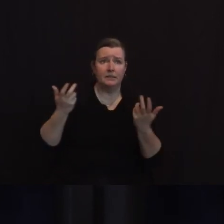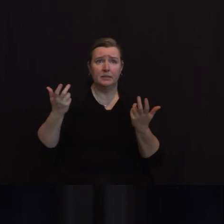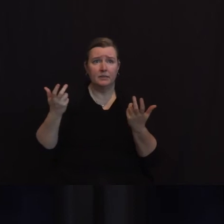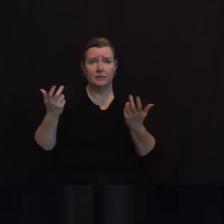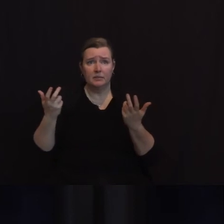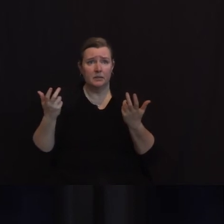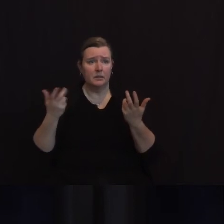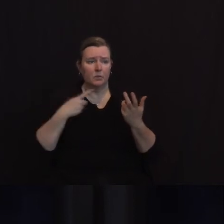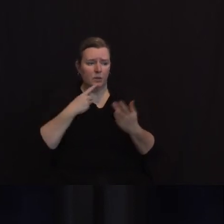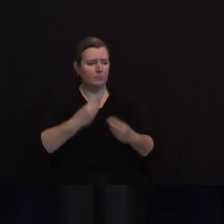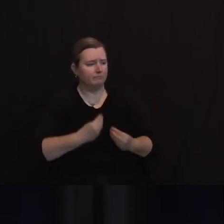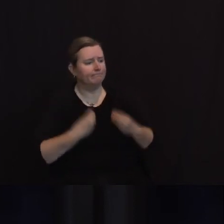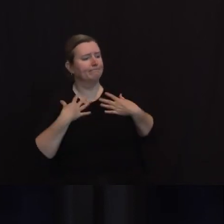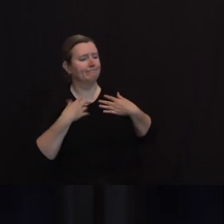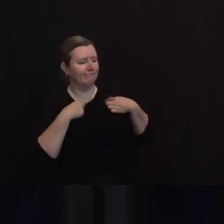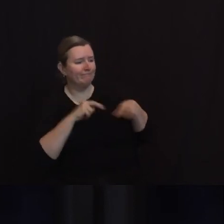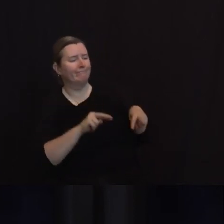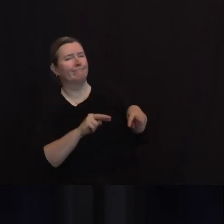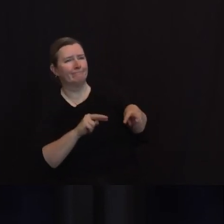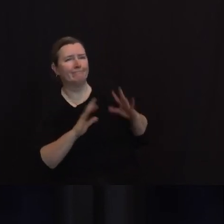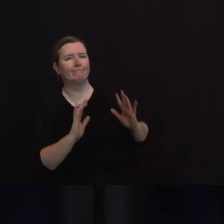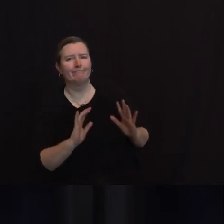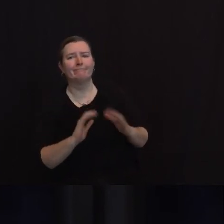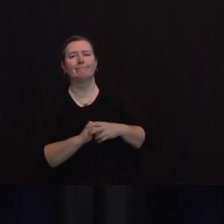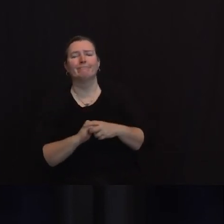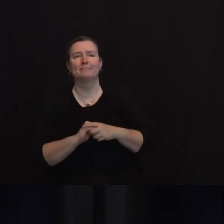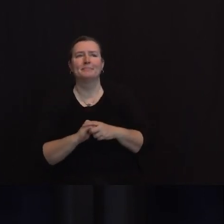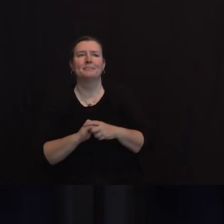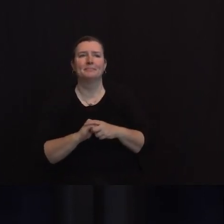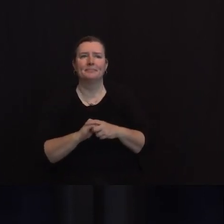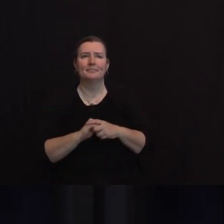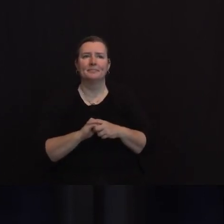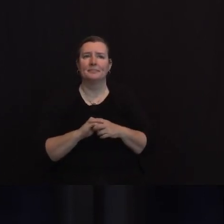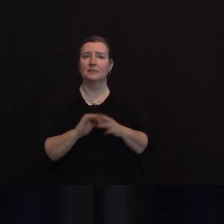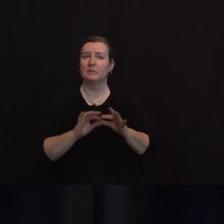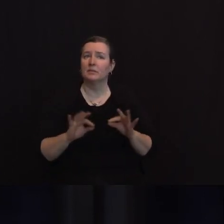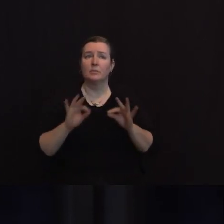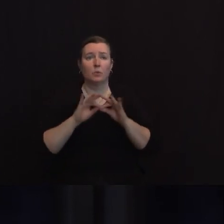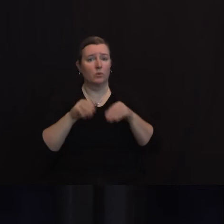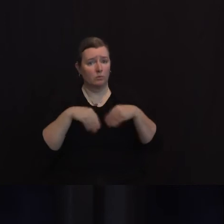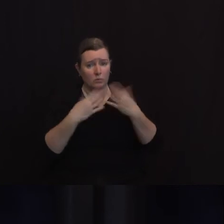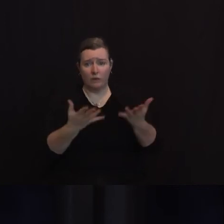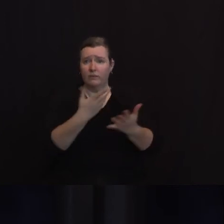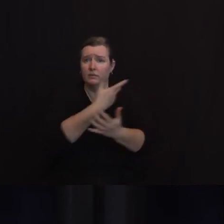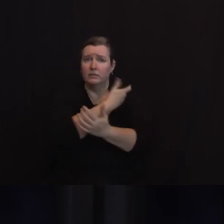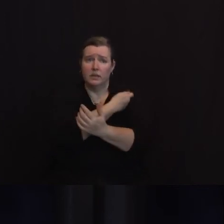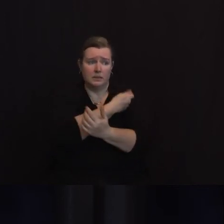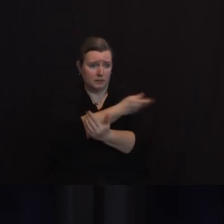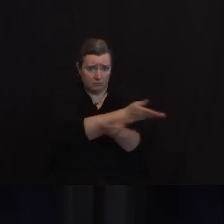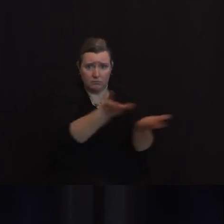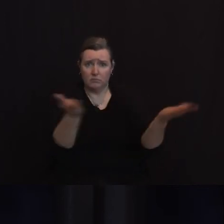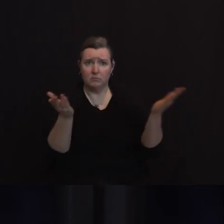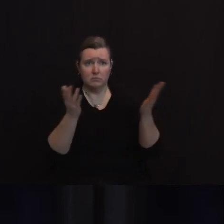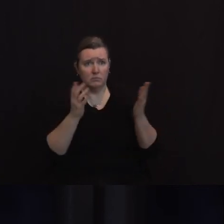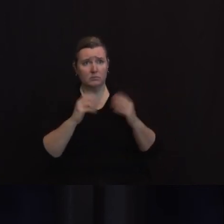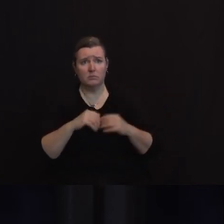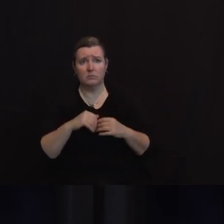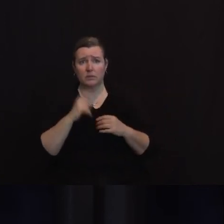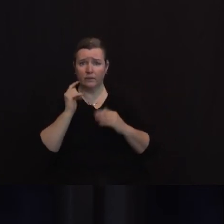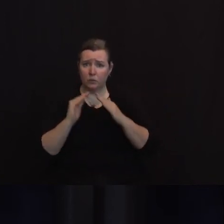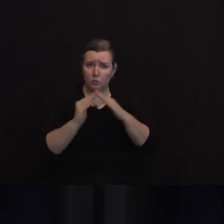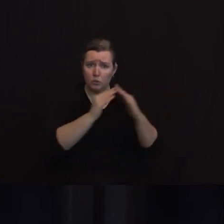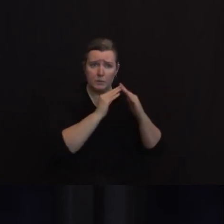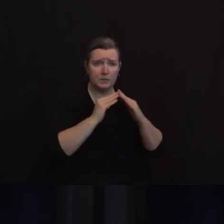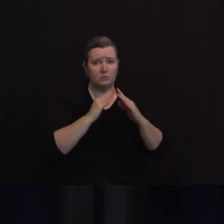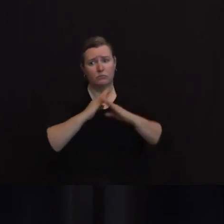congregations is critical given the many barriers to care these communities face. Each site will vaccinate approximately